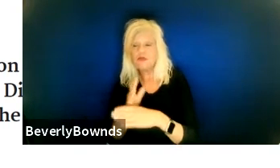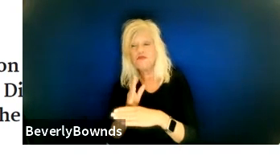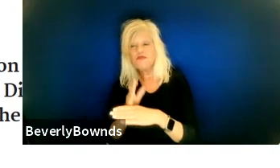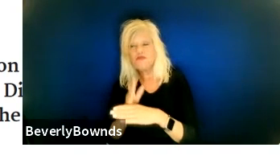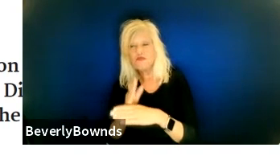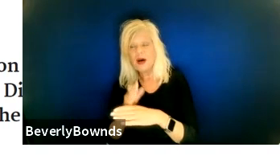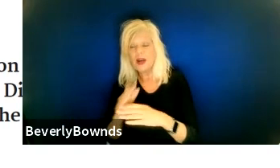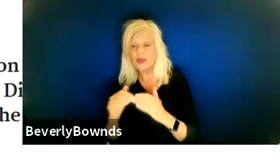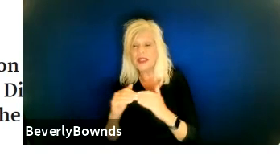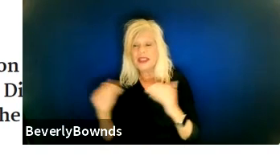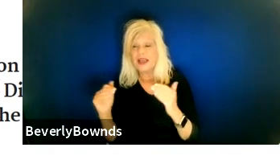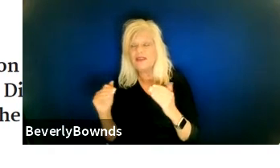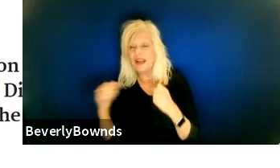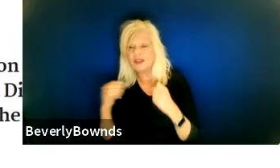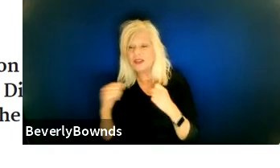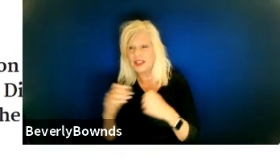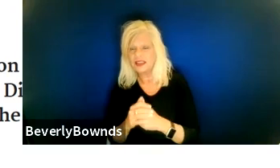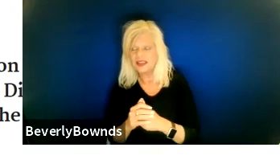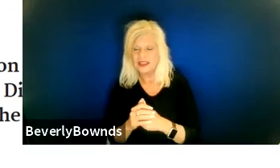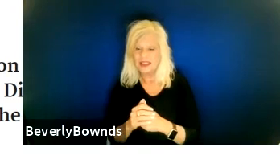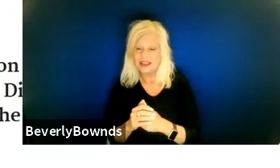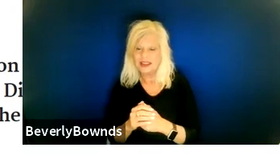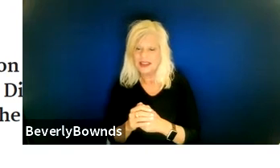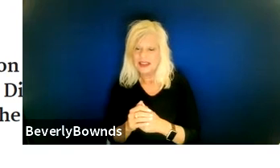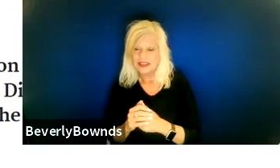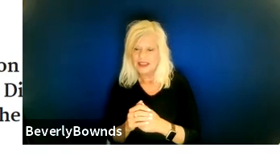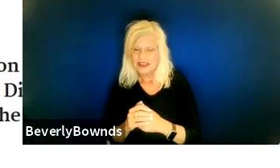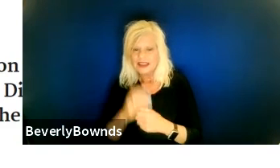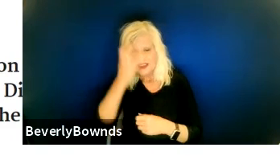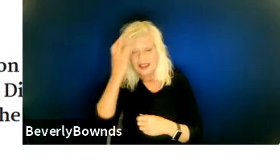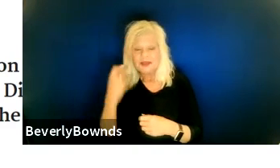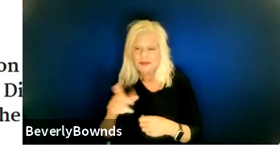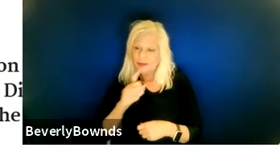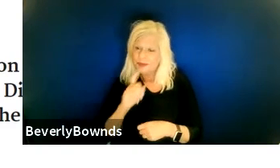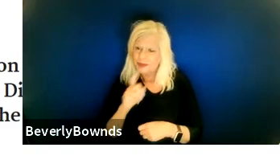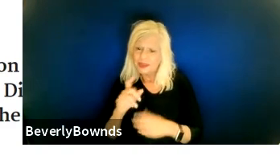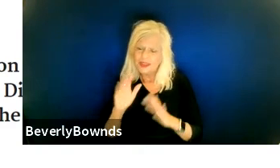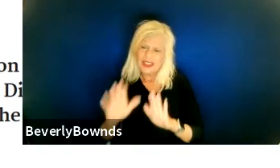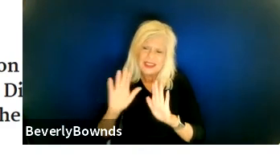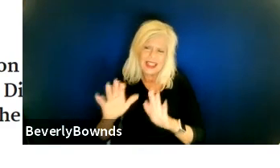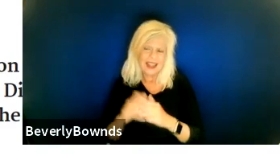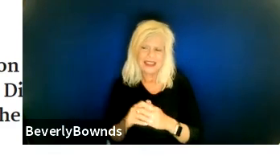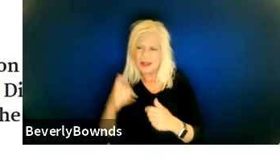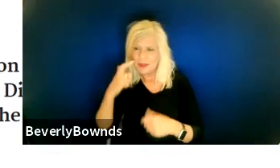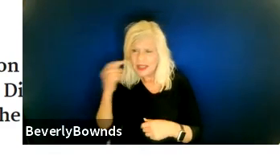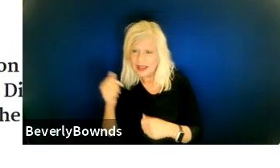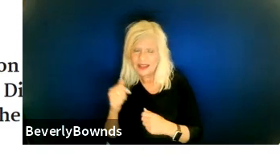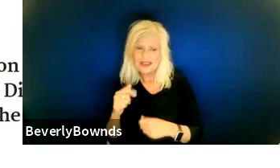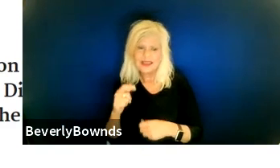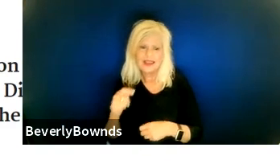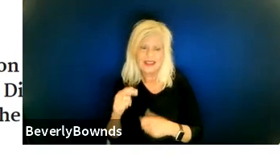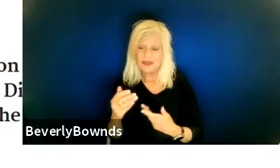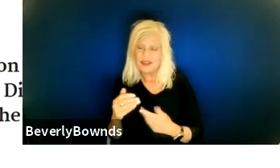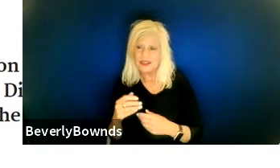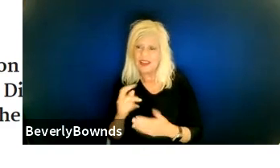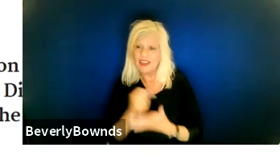of exercise, objectively measured. And this was really fantastic because he was non-responsive to therapy